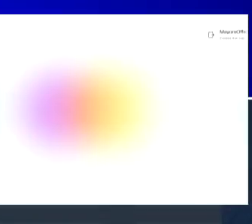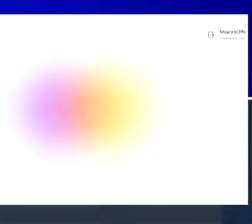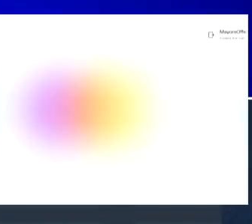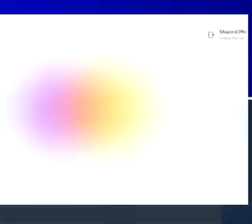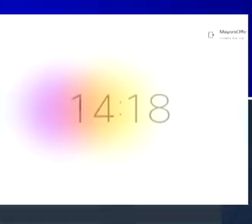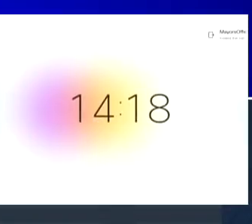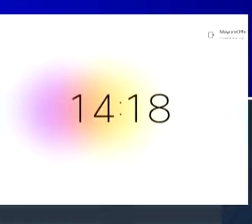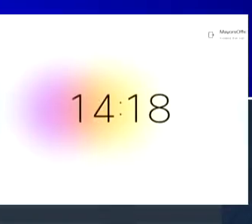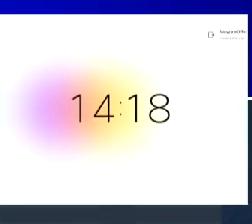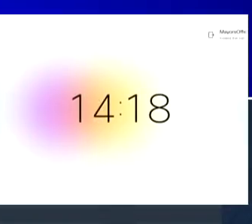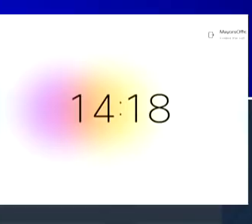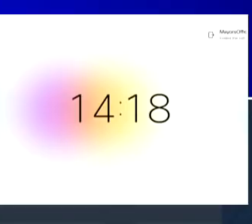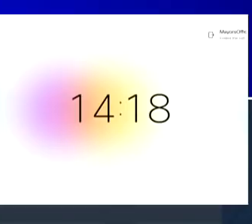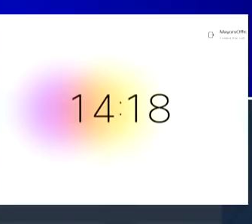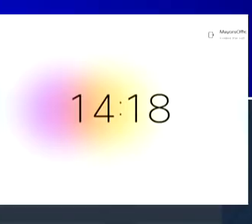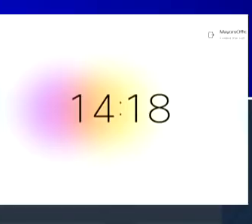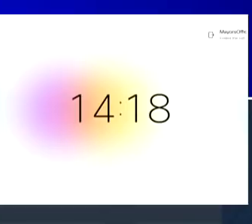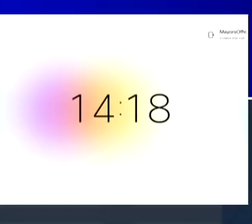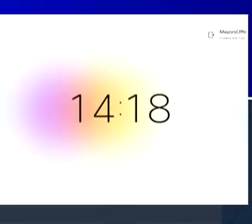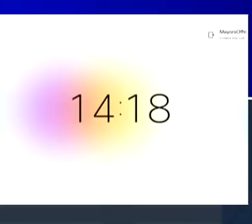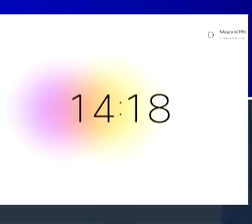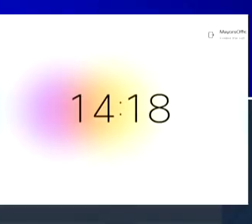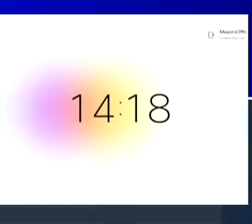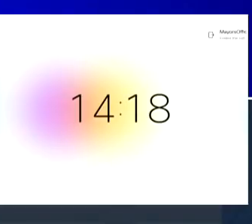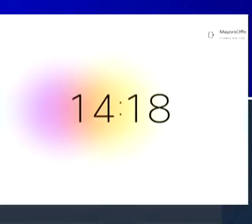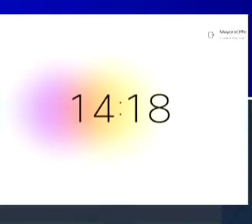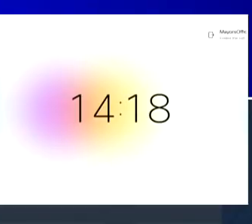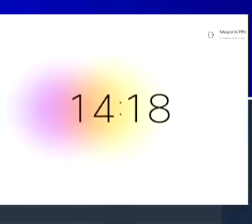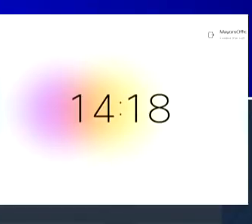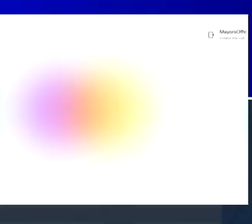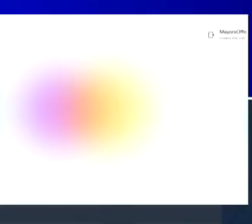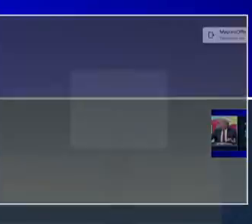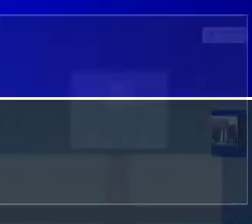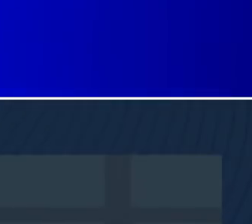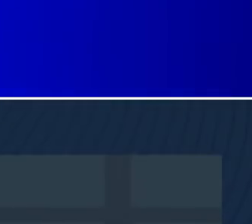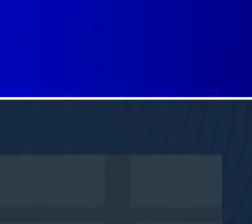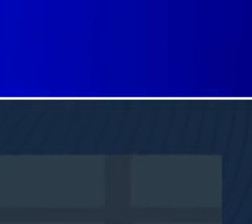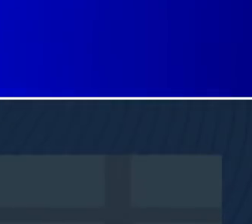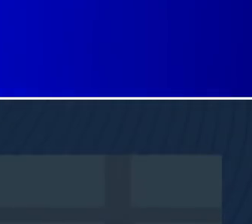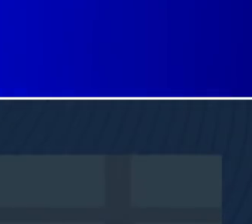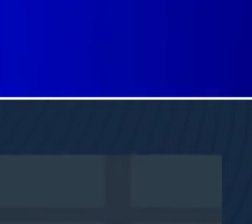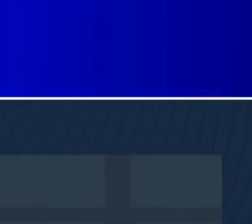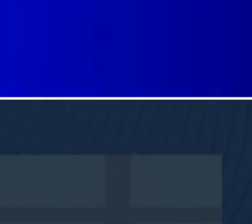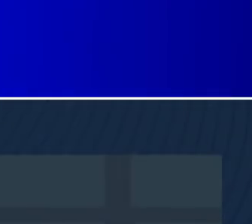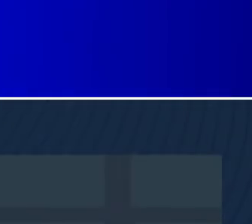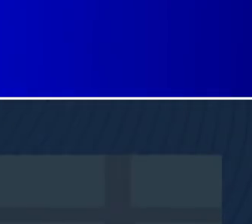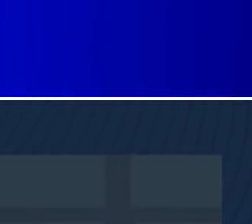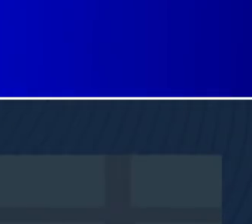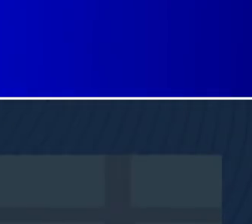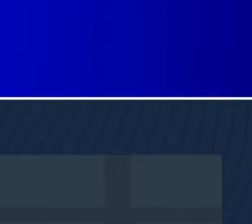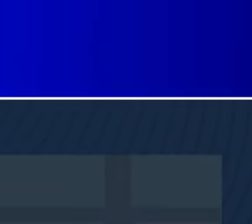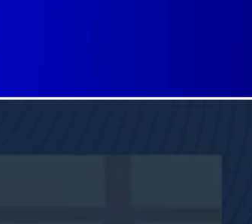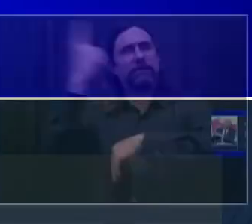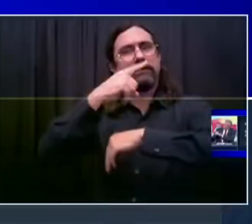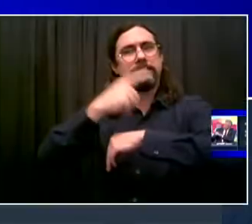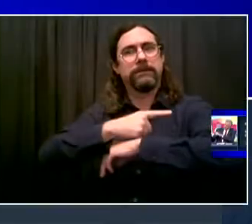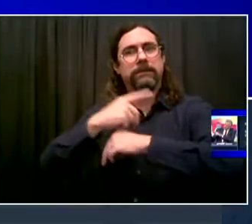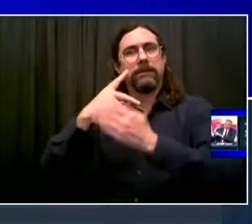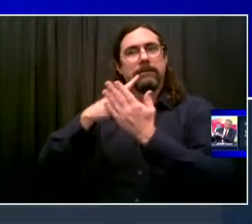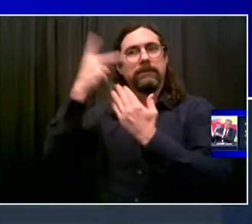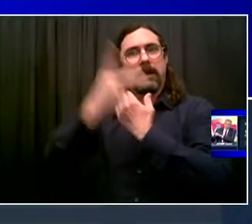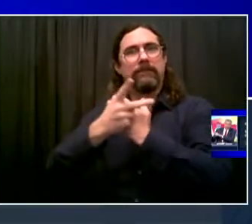buy from small businesses. So today, for example, do a little product placement here. The